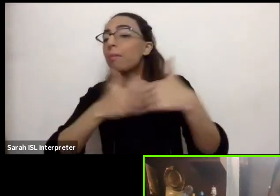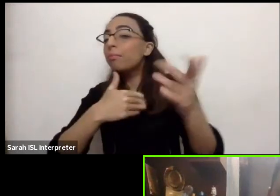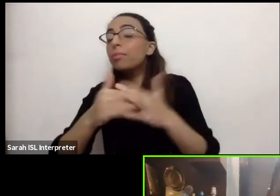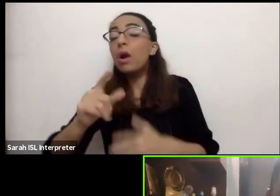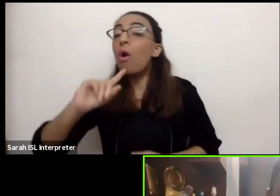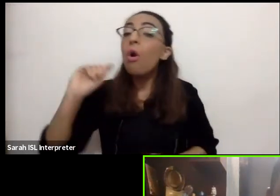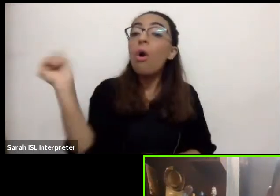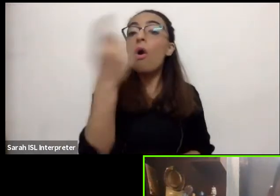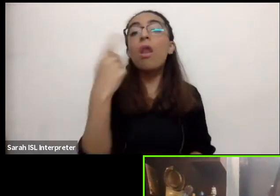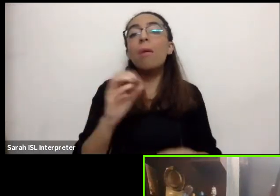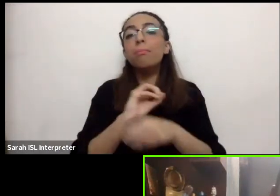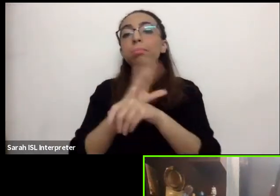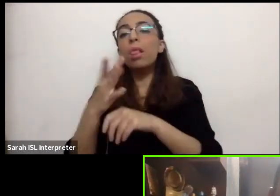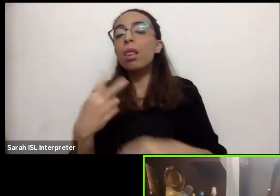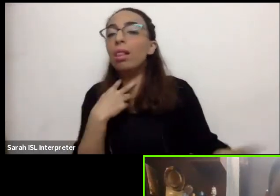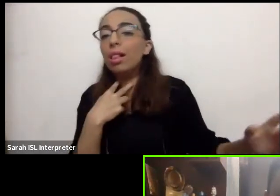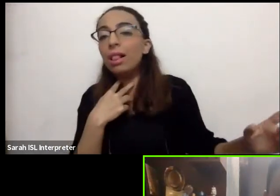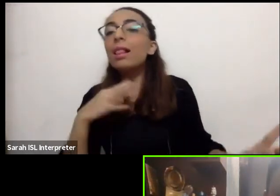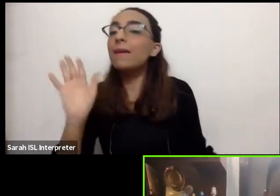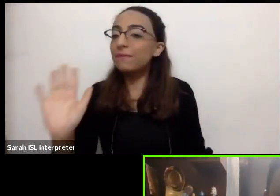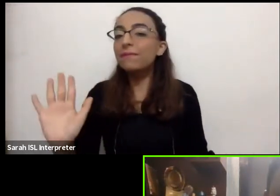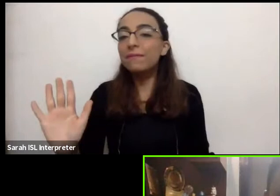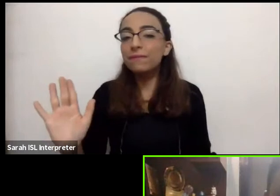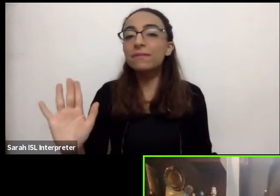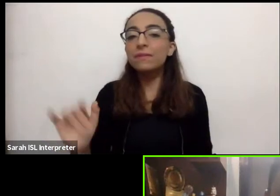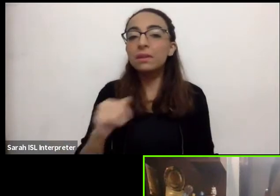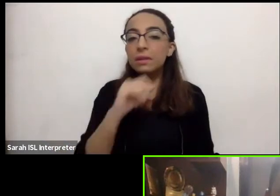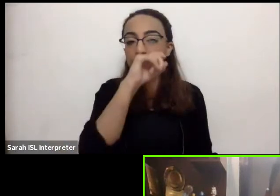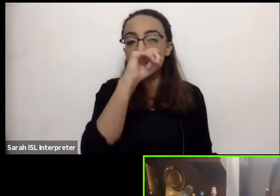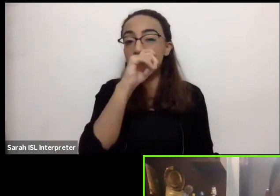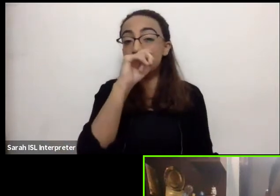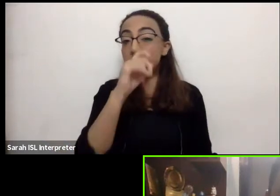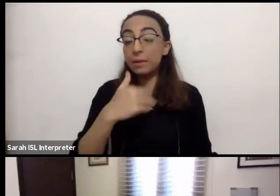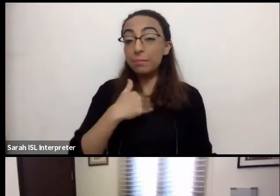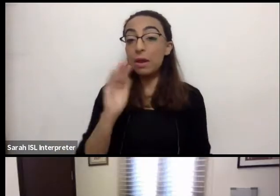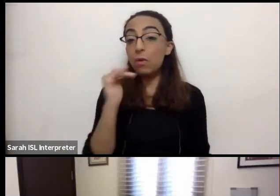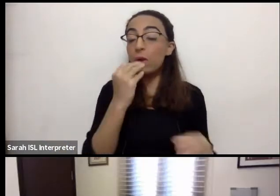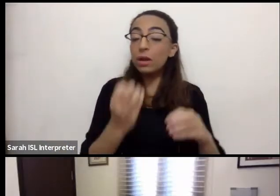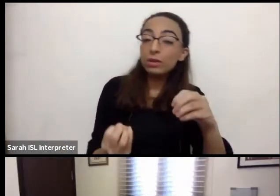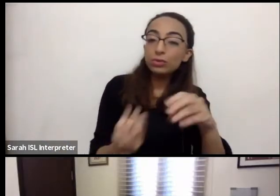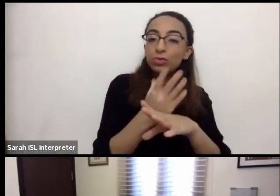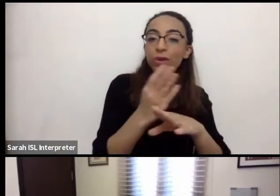when we initially started working during the COVID times to